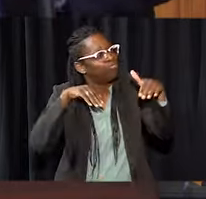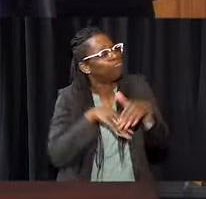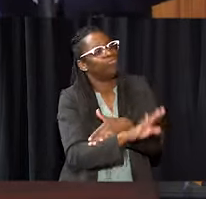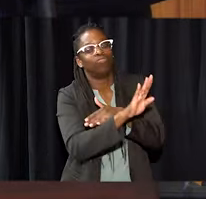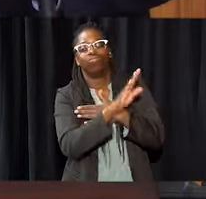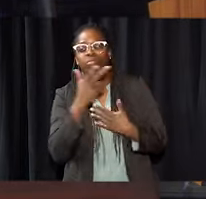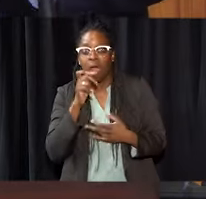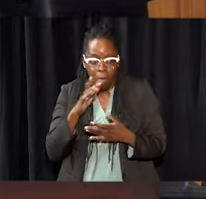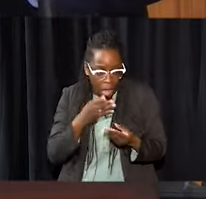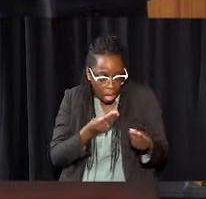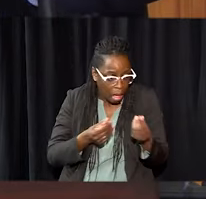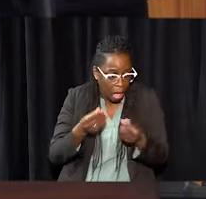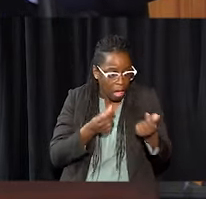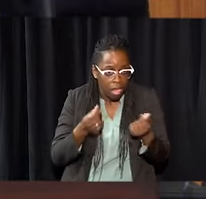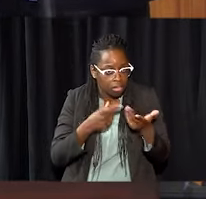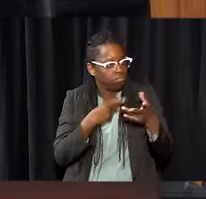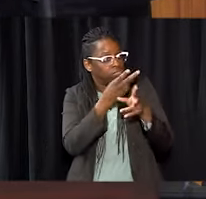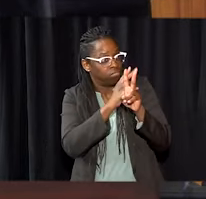Let's do it.